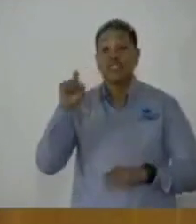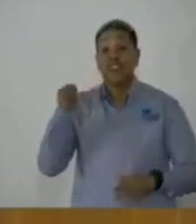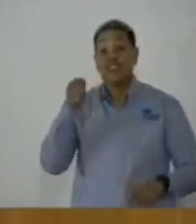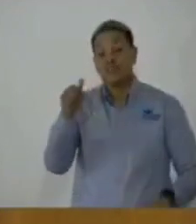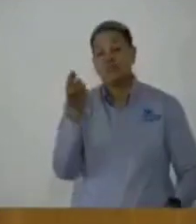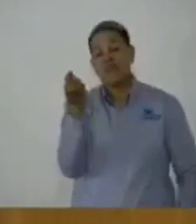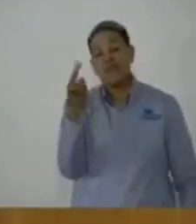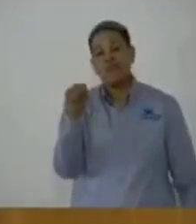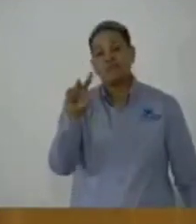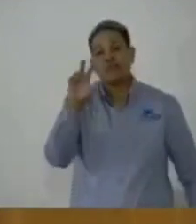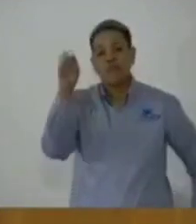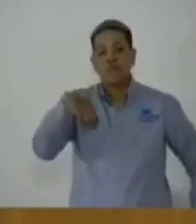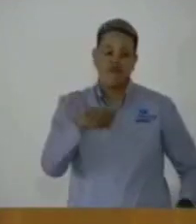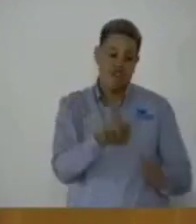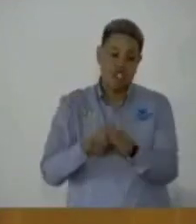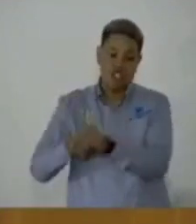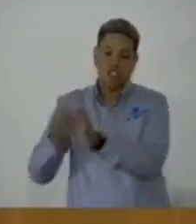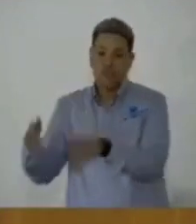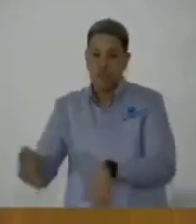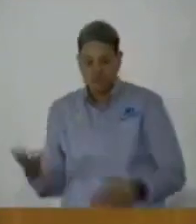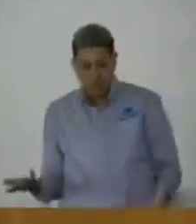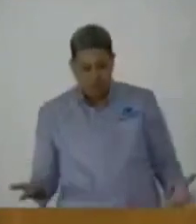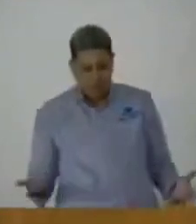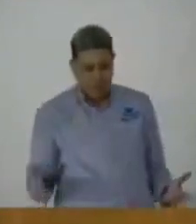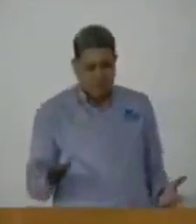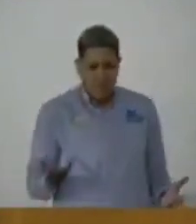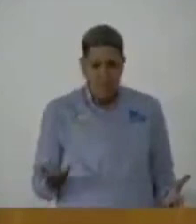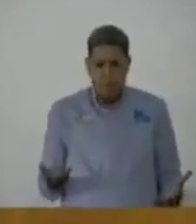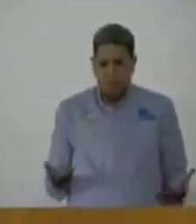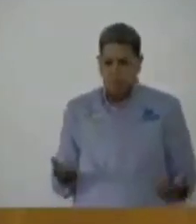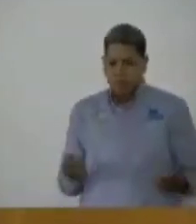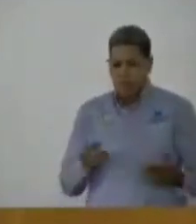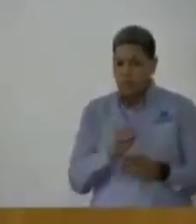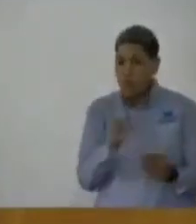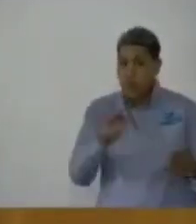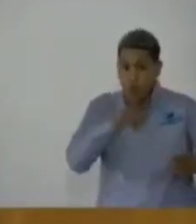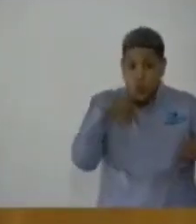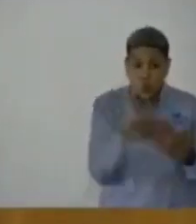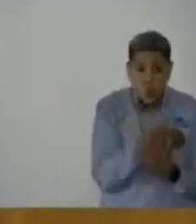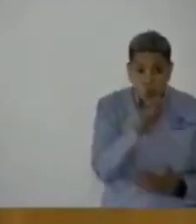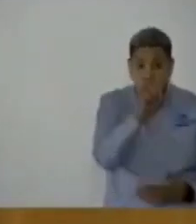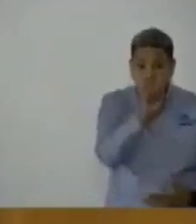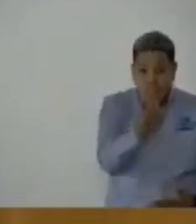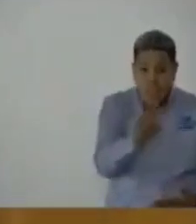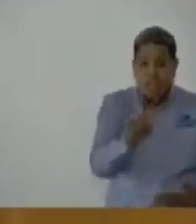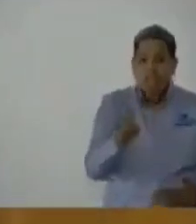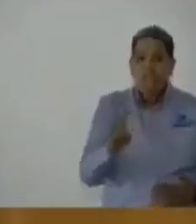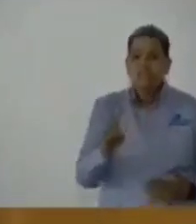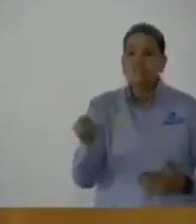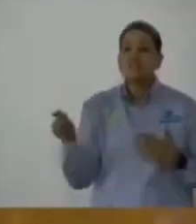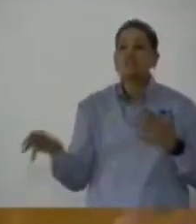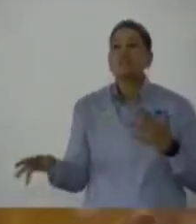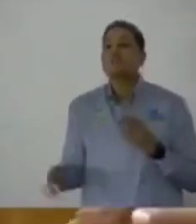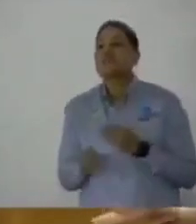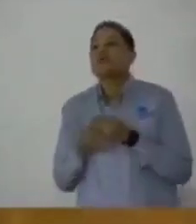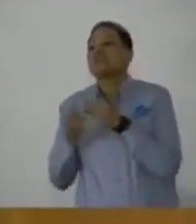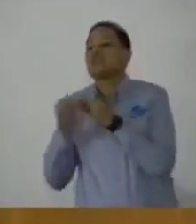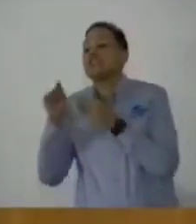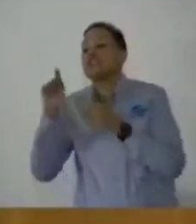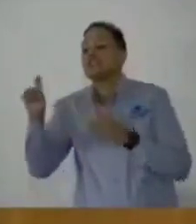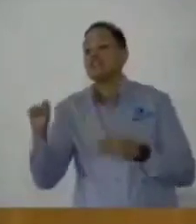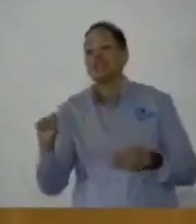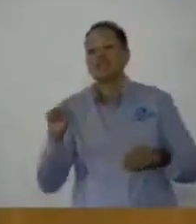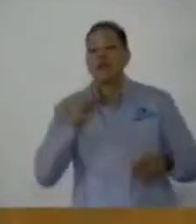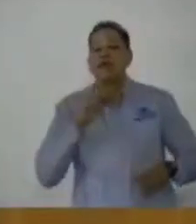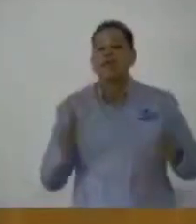of 11.3%. So while there is no new taxes, there is additional taxes and